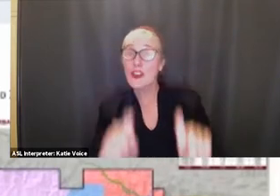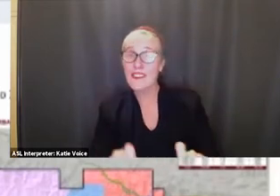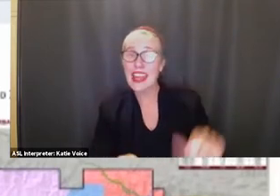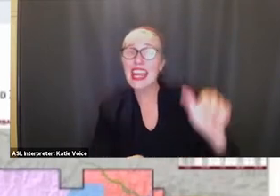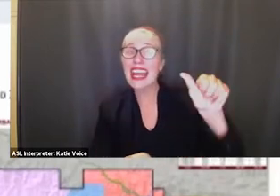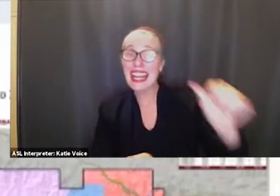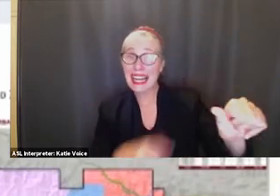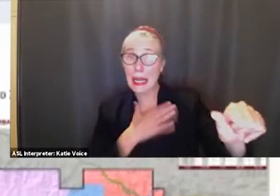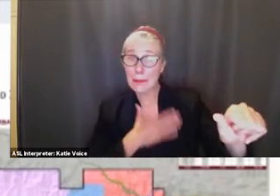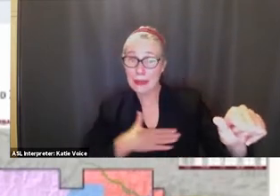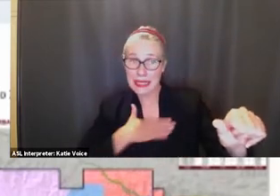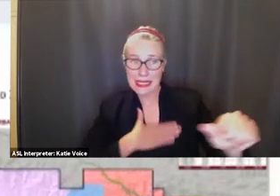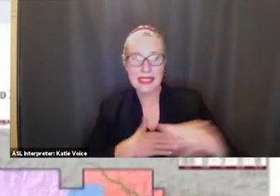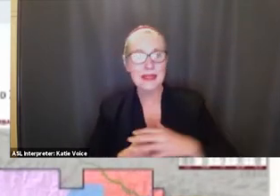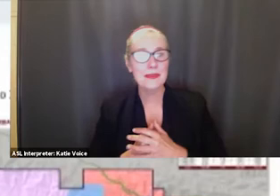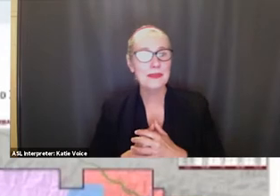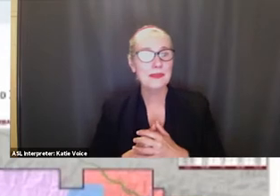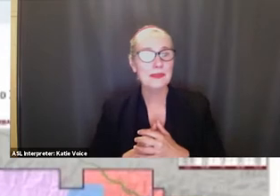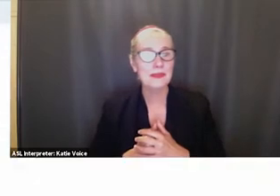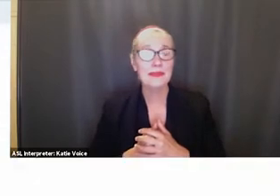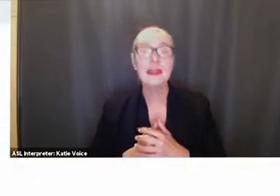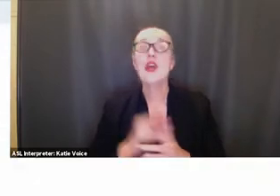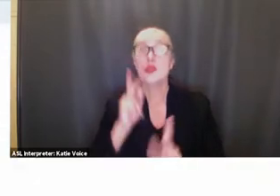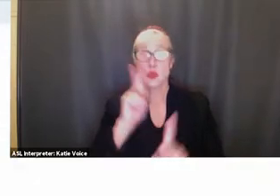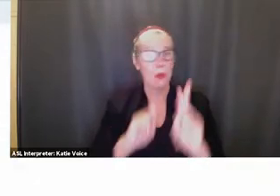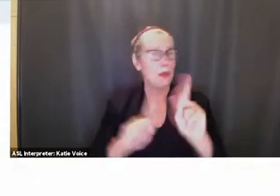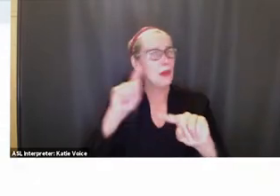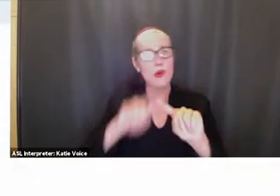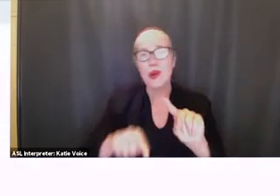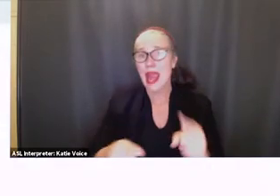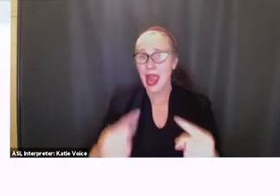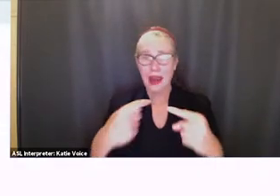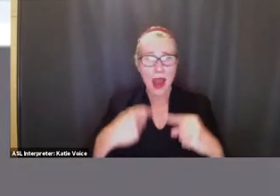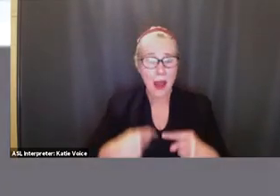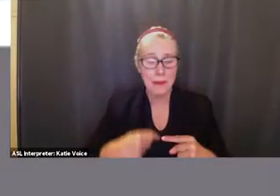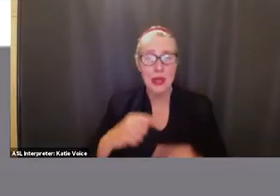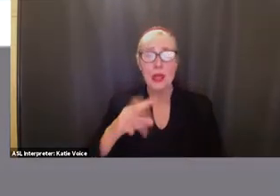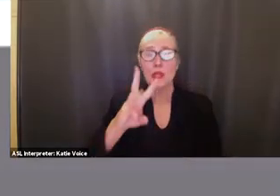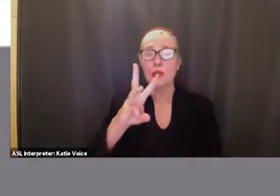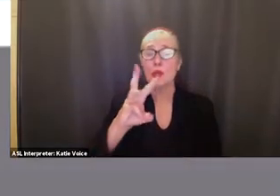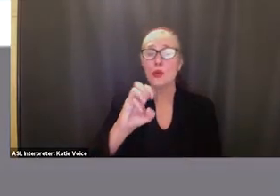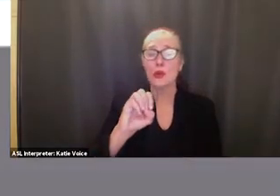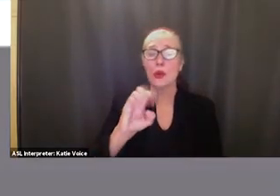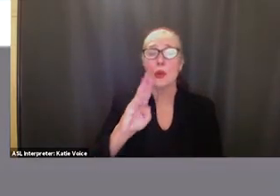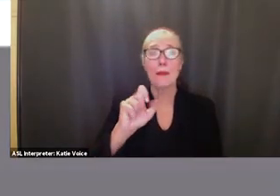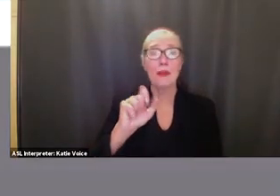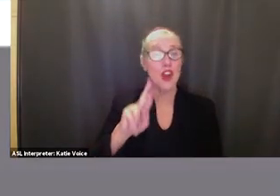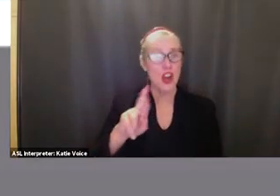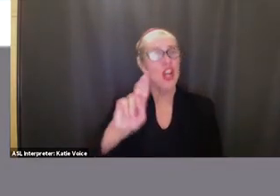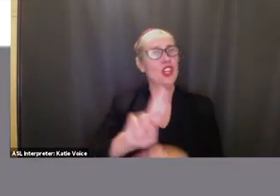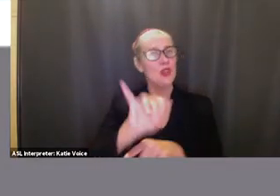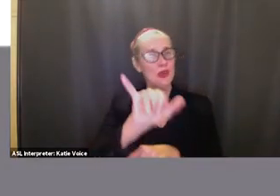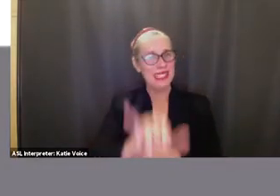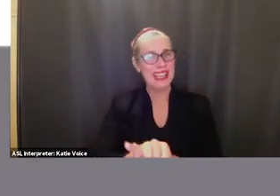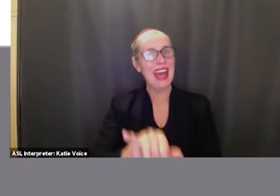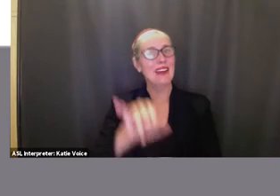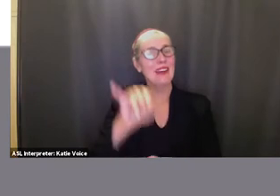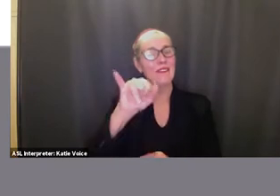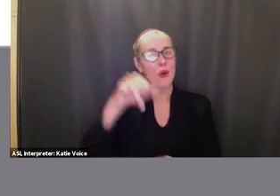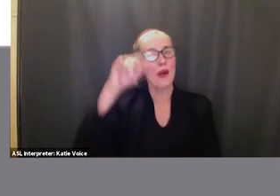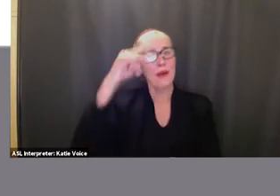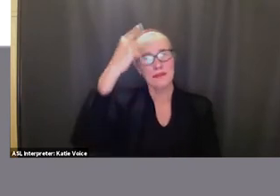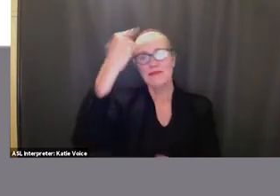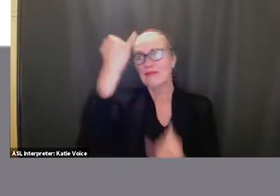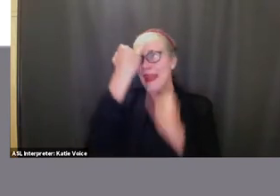please that also folks who cannot attend our webinars are used to give us feedback